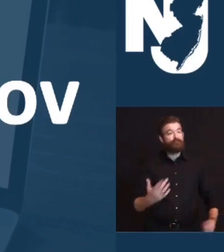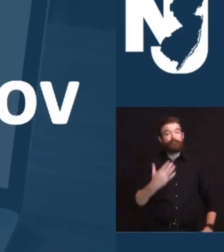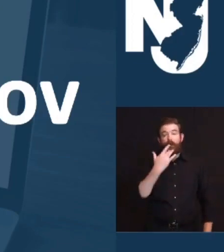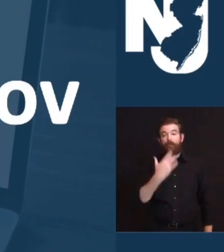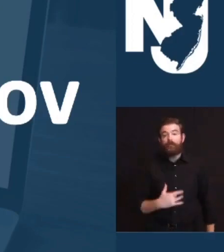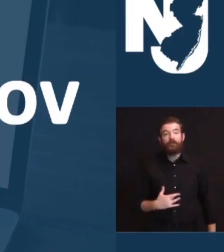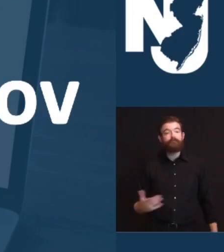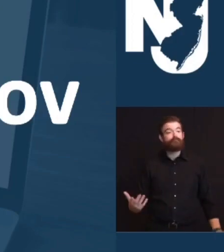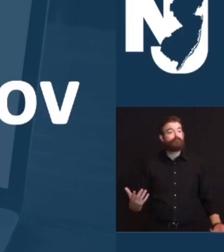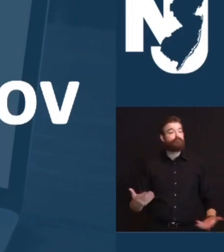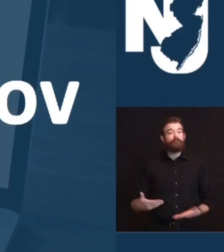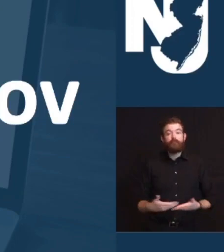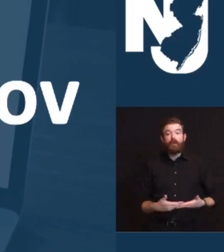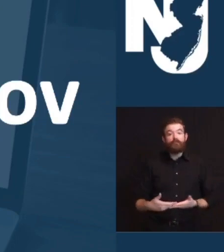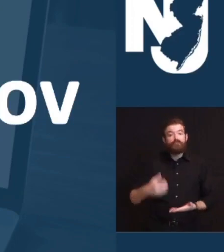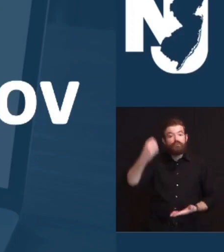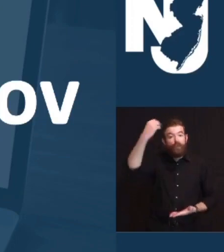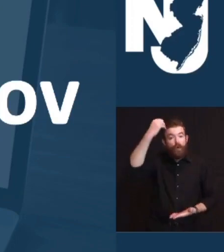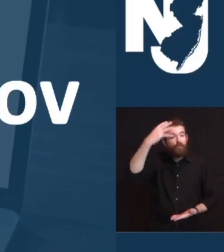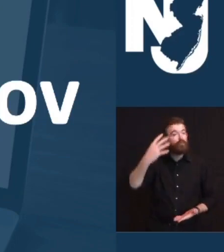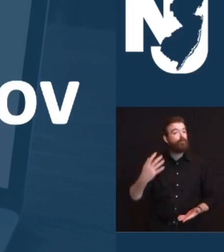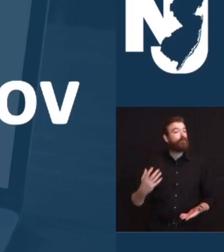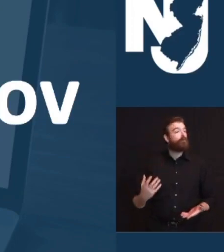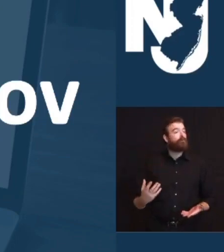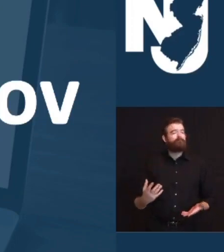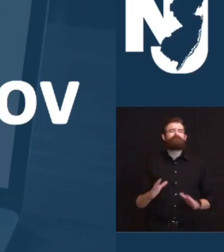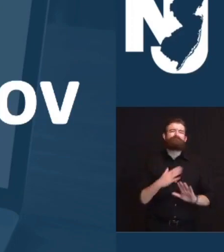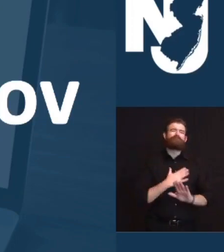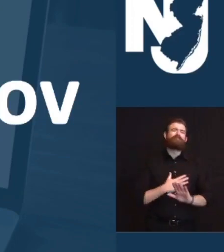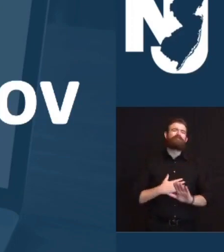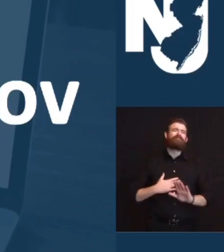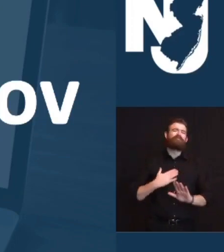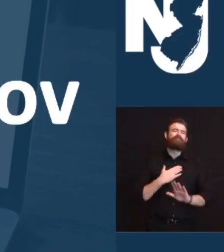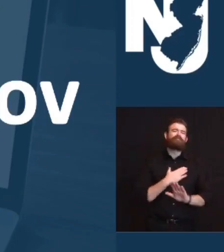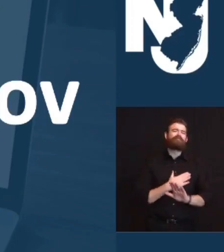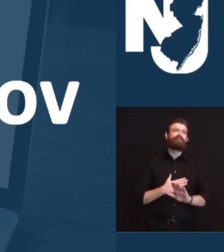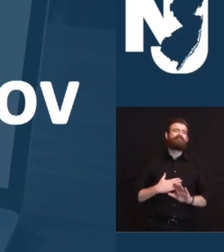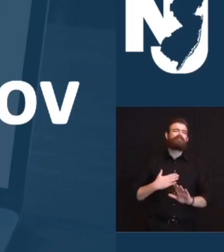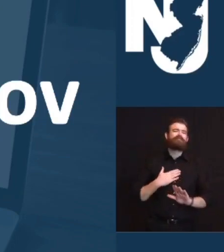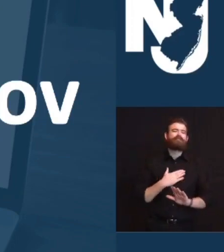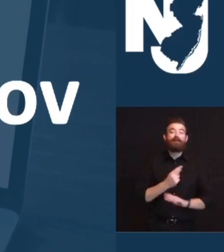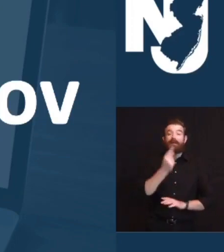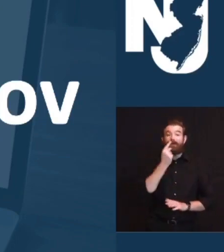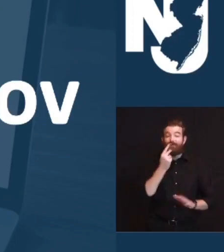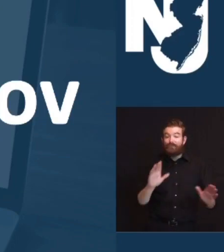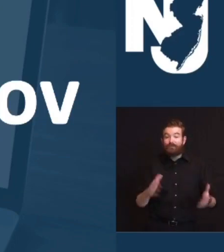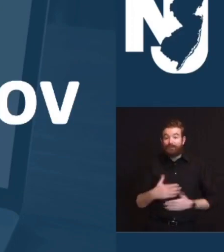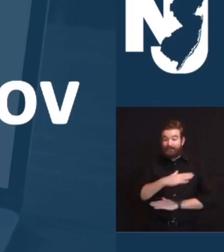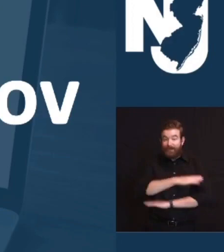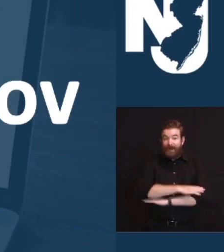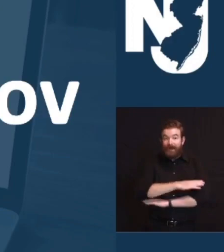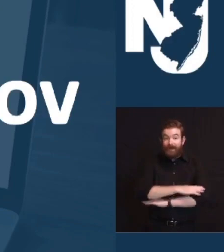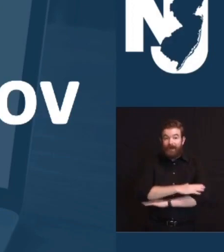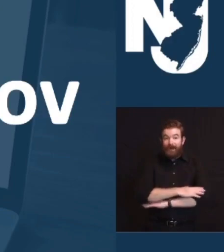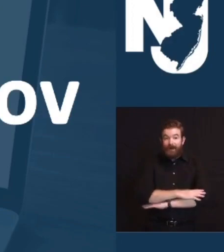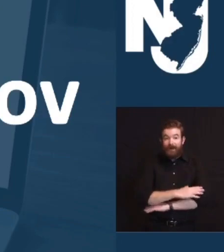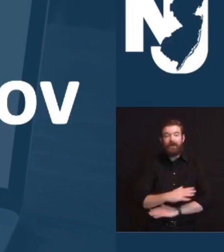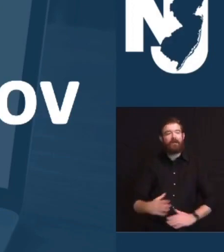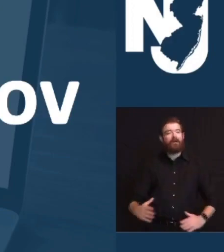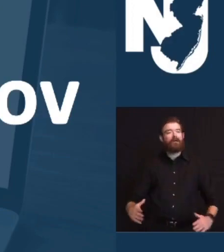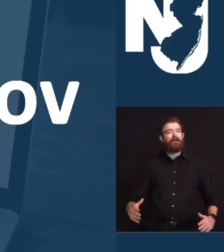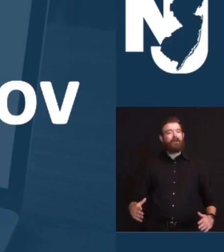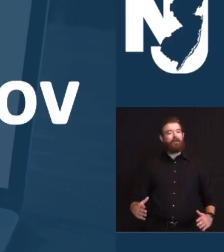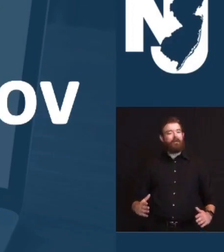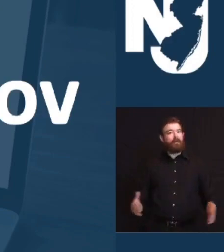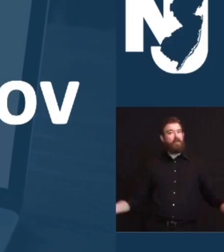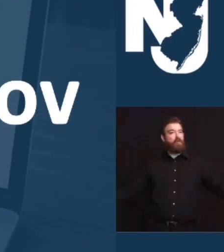shower, we urge you to not gather around the dining room table with anyone outside your immediate household. And if you do, to